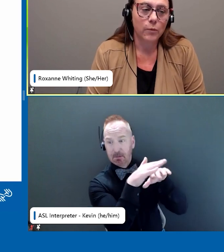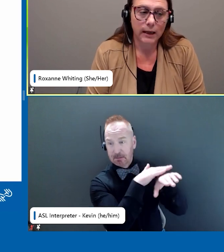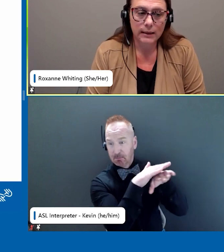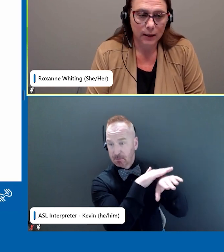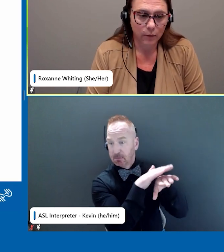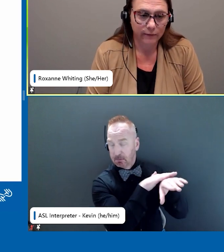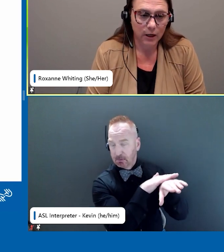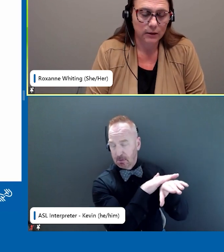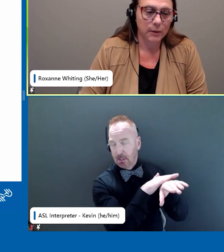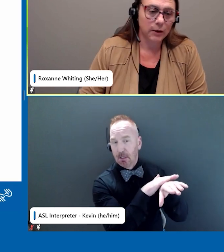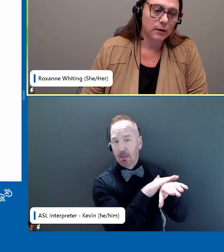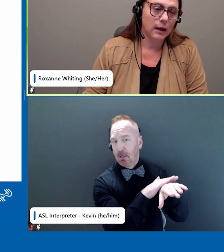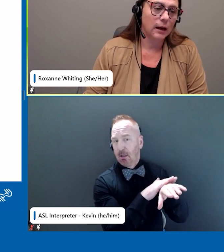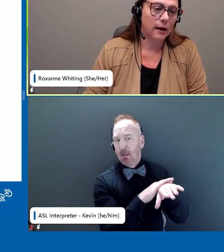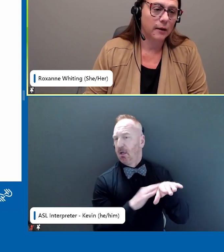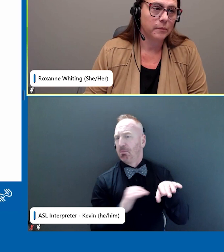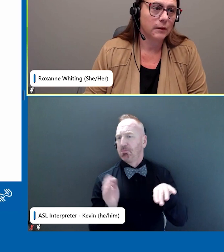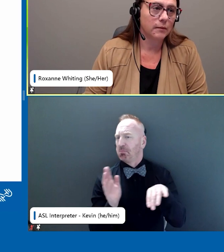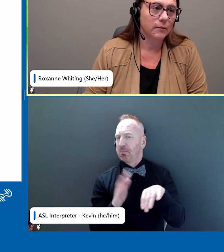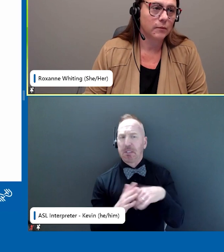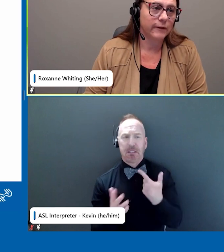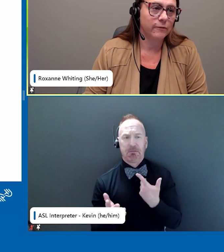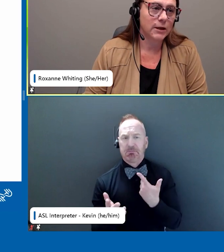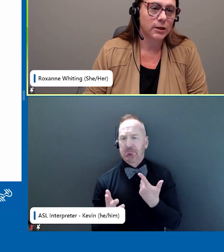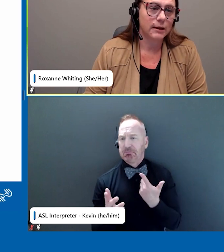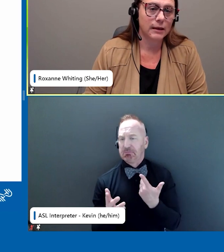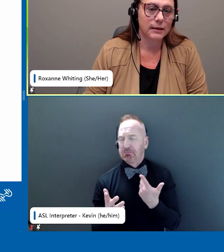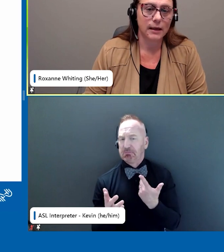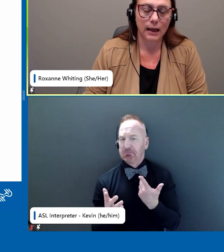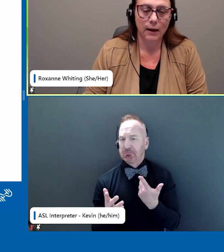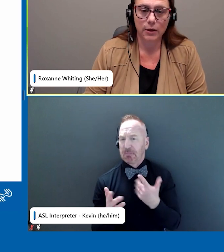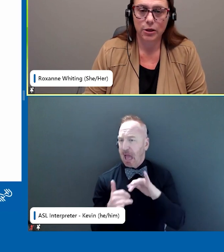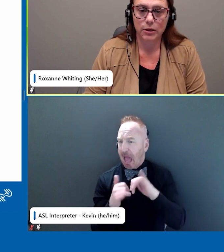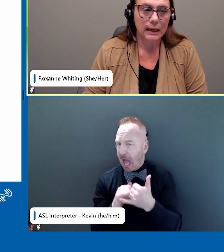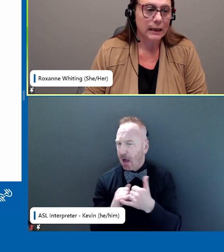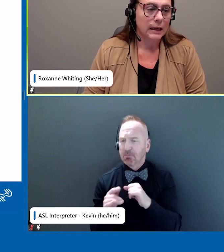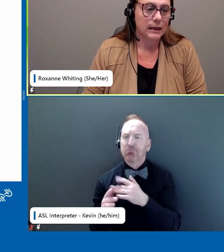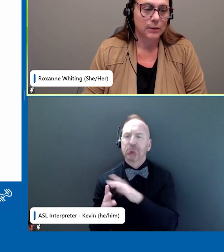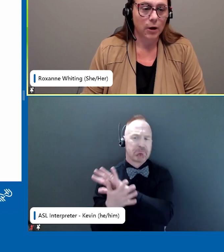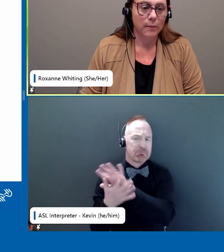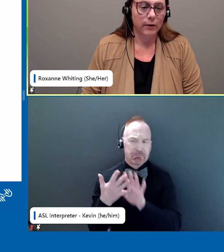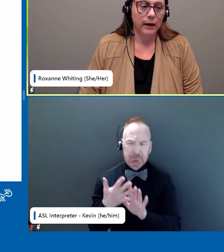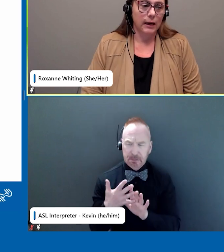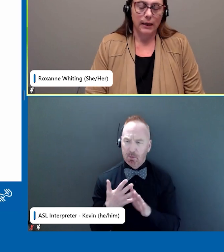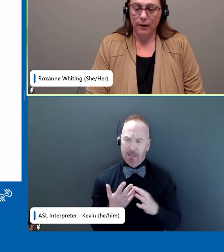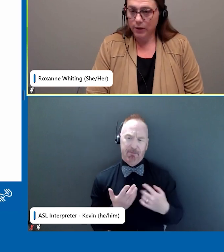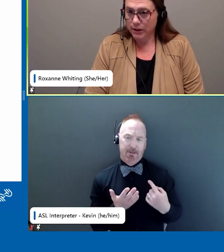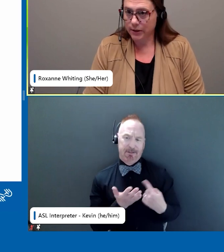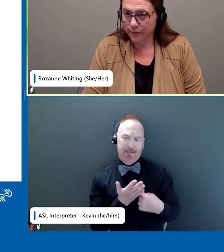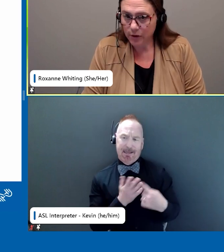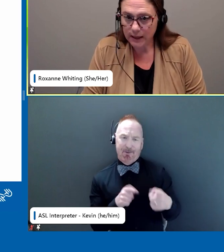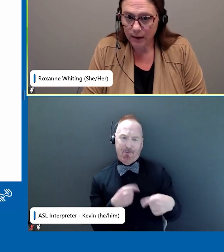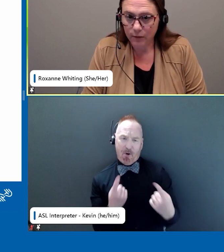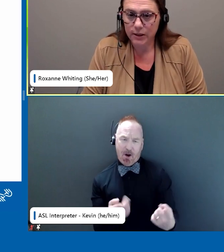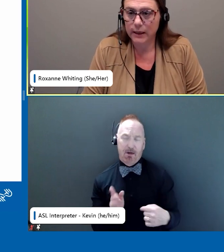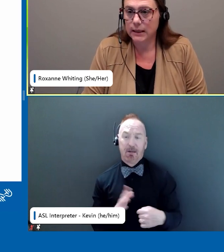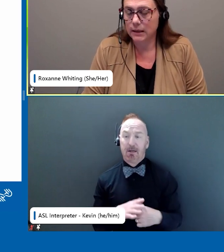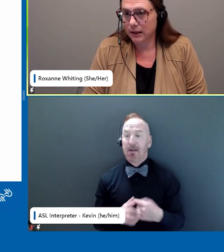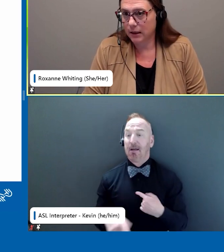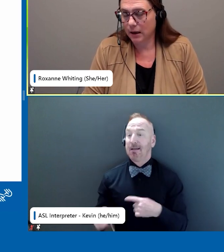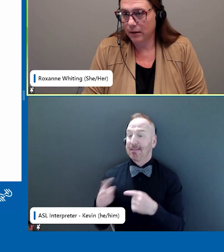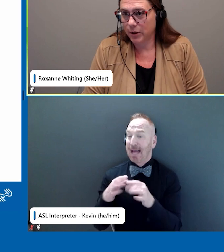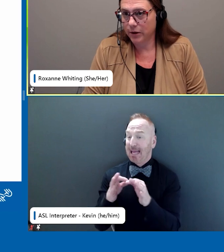there's different ways, like we've talked about. Um, we've mentioned that sign language is a primary language, it's their first language,